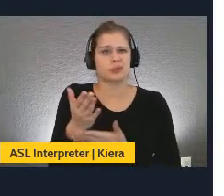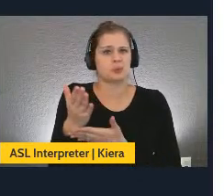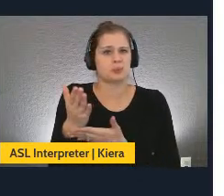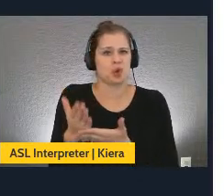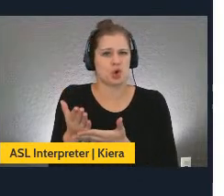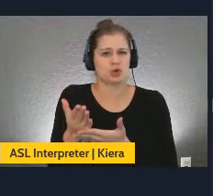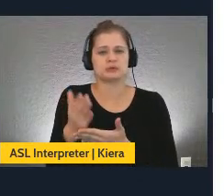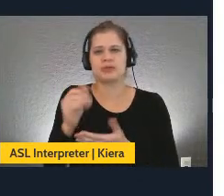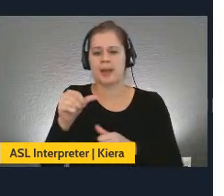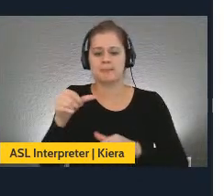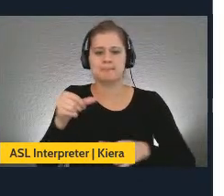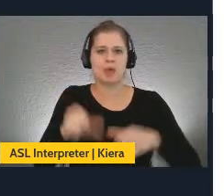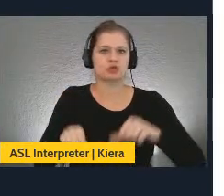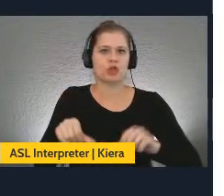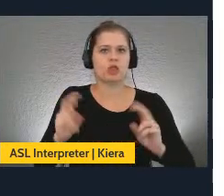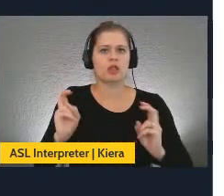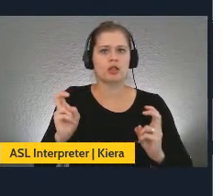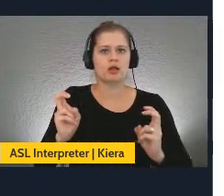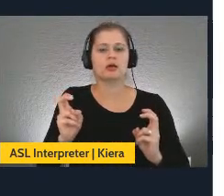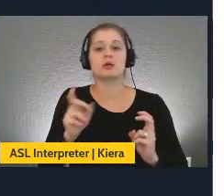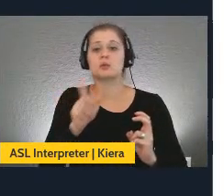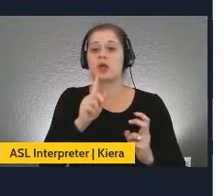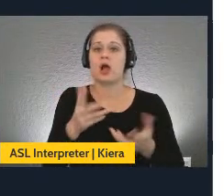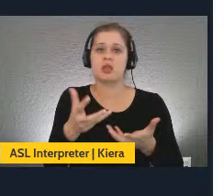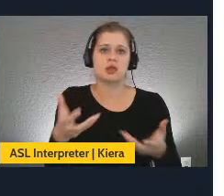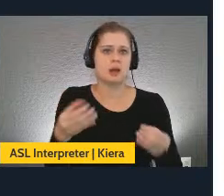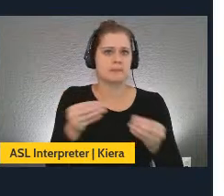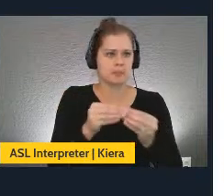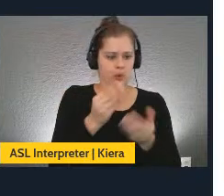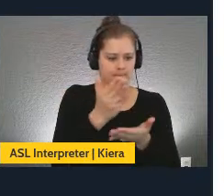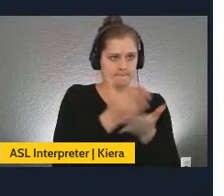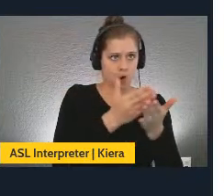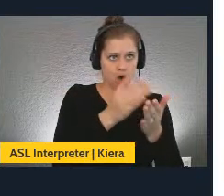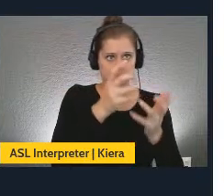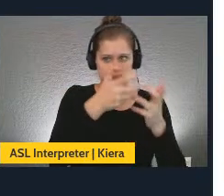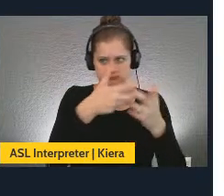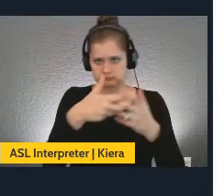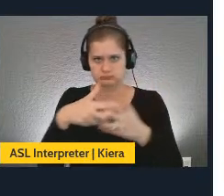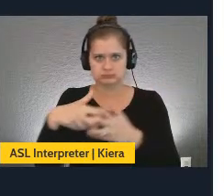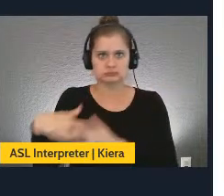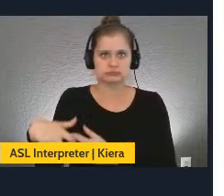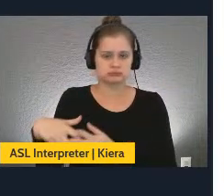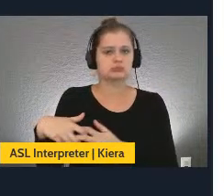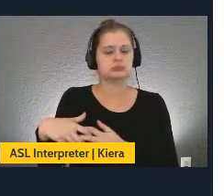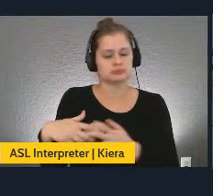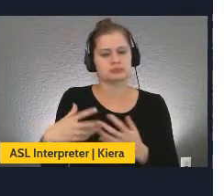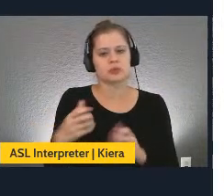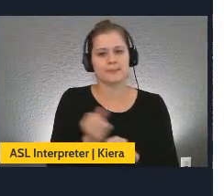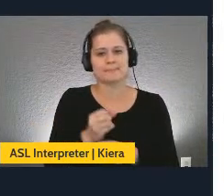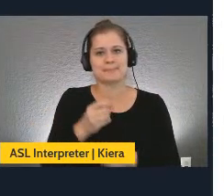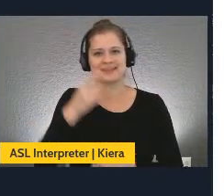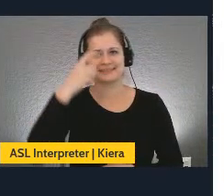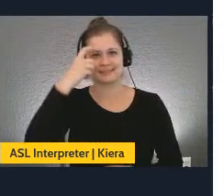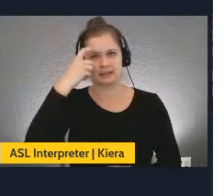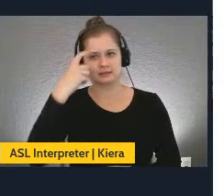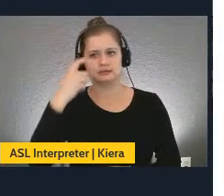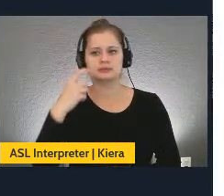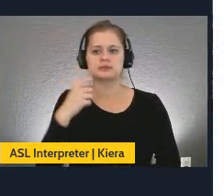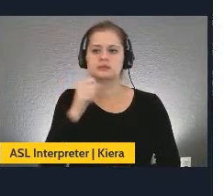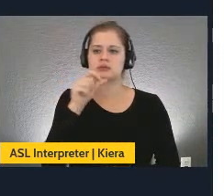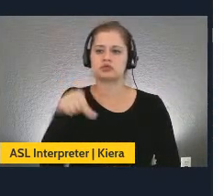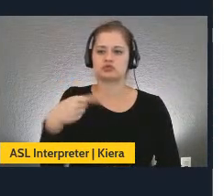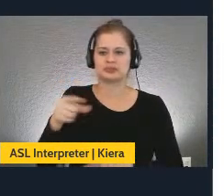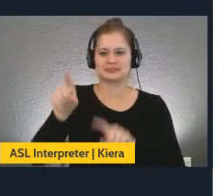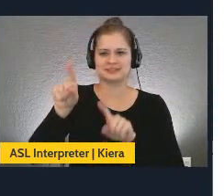right? There are a lot more moving pieces, probably, which makes sense. You won't test like in a 3 bucket with unit